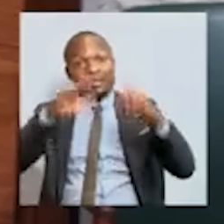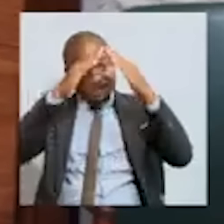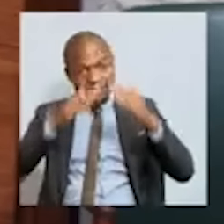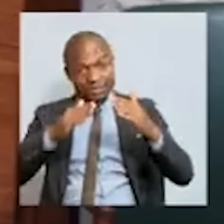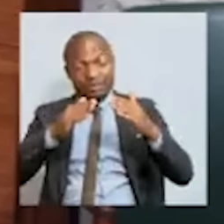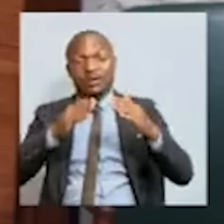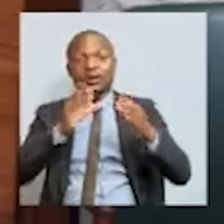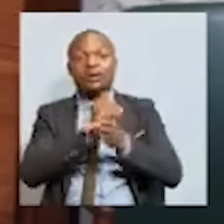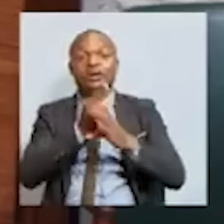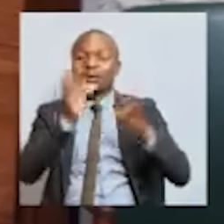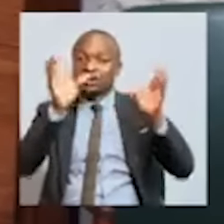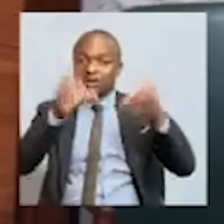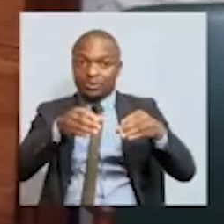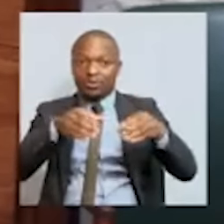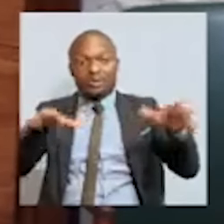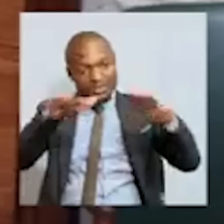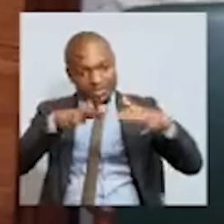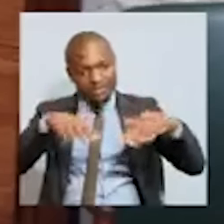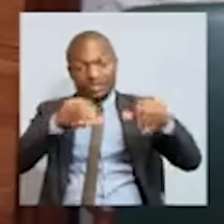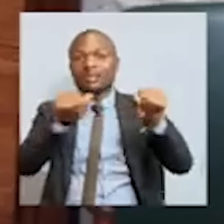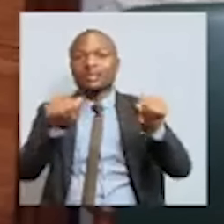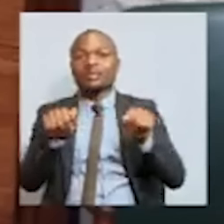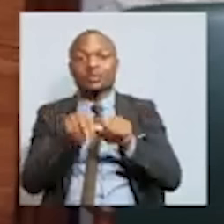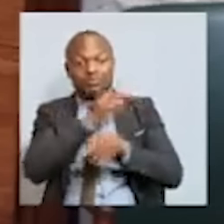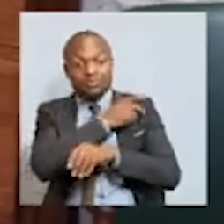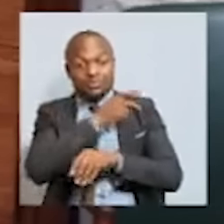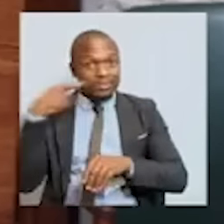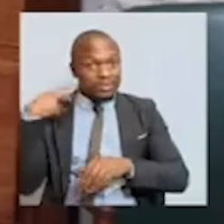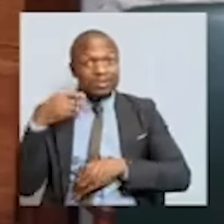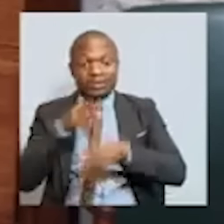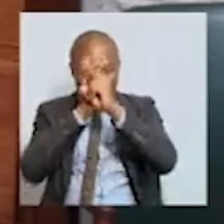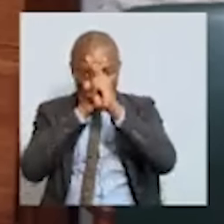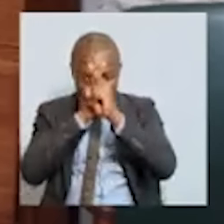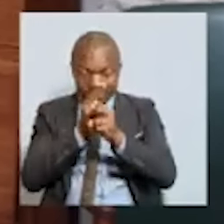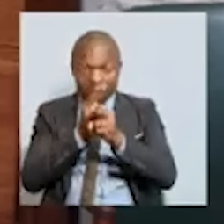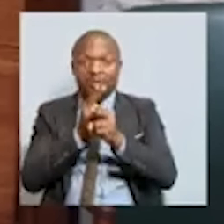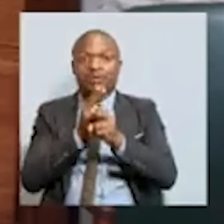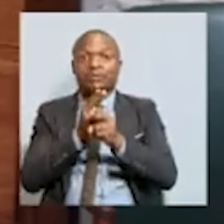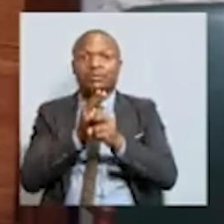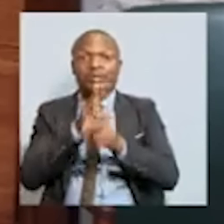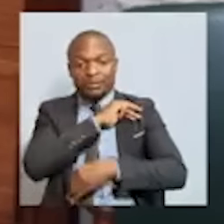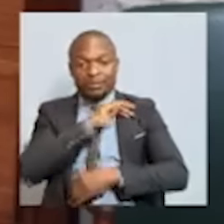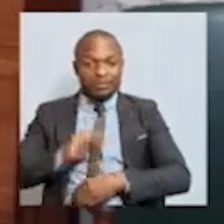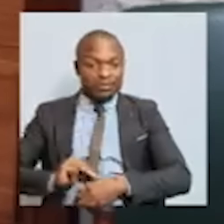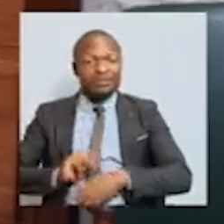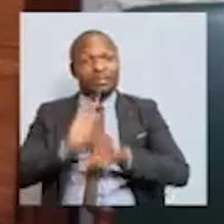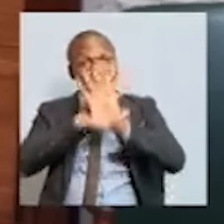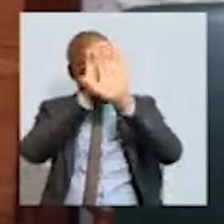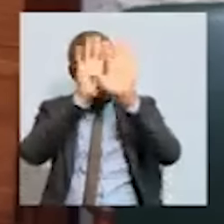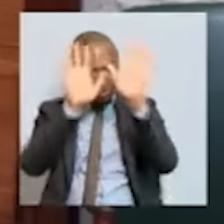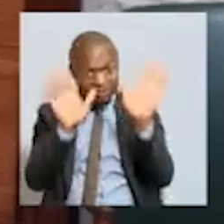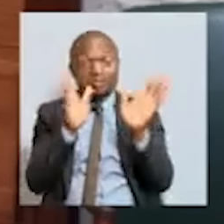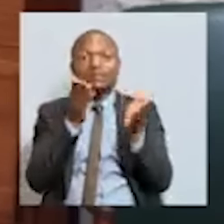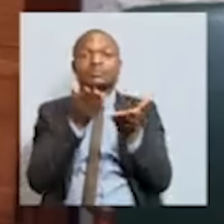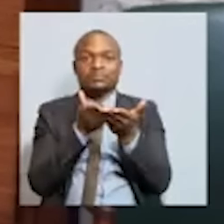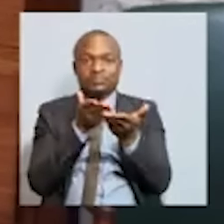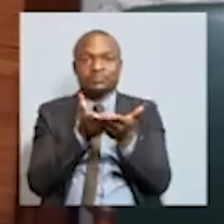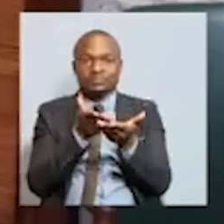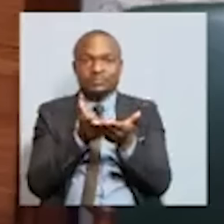the precincts of the Assembly. Honorable members, it is clear from the authorities cited above